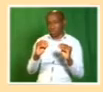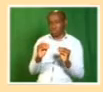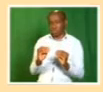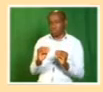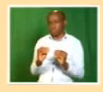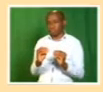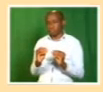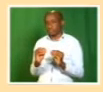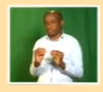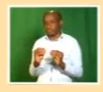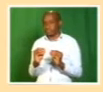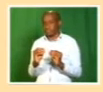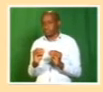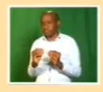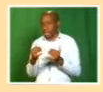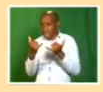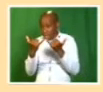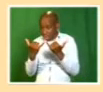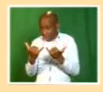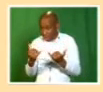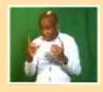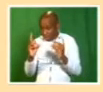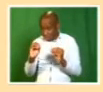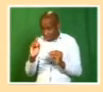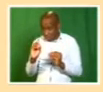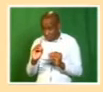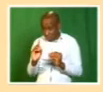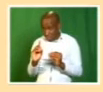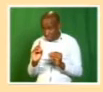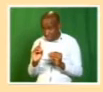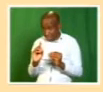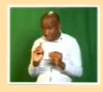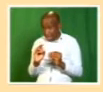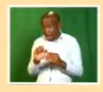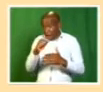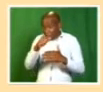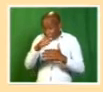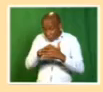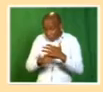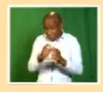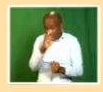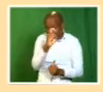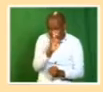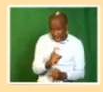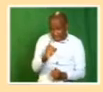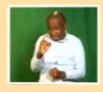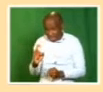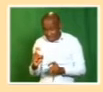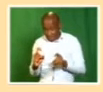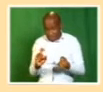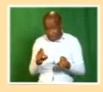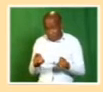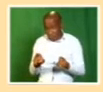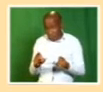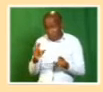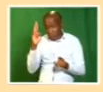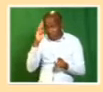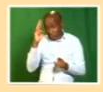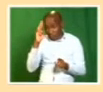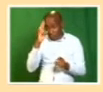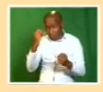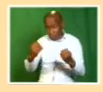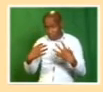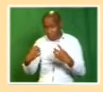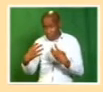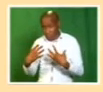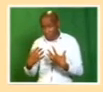here. So what we do is now we are starting from the x-intercept. These are the x-intercept that we are given. So